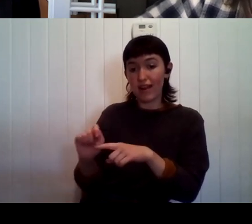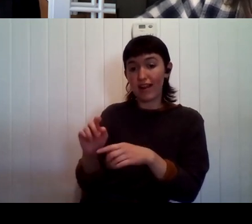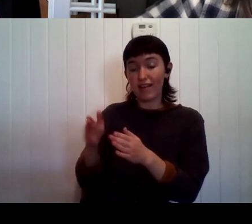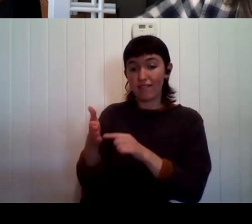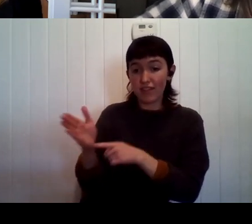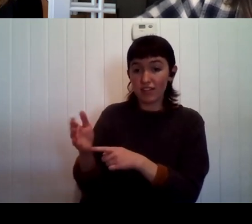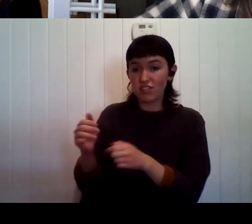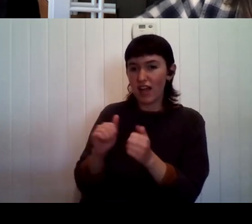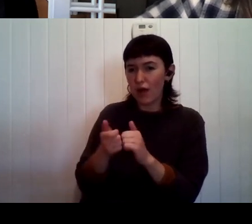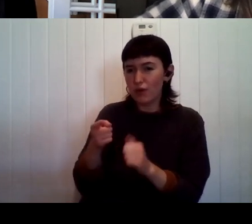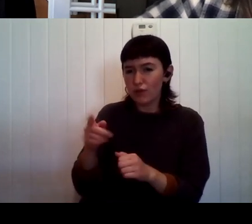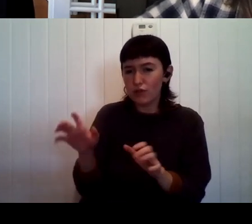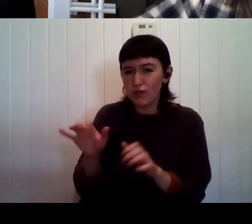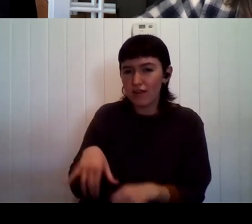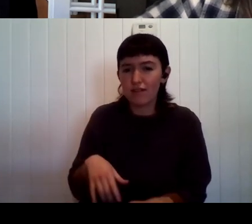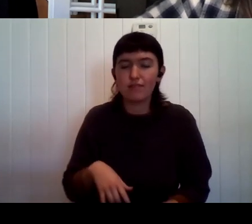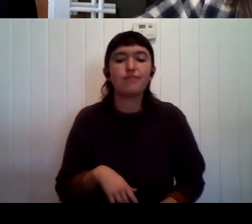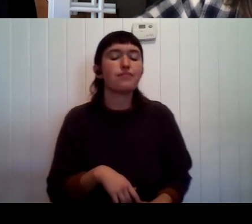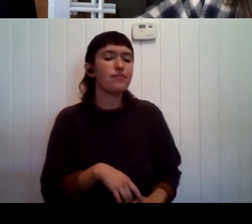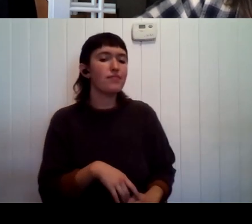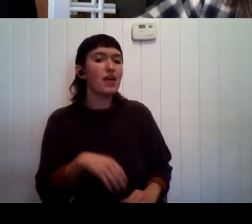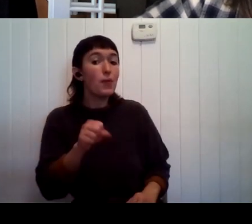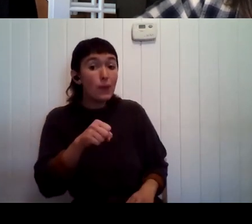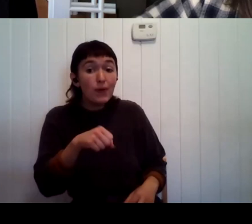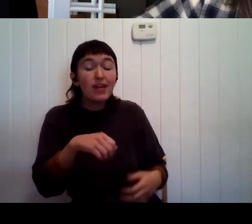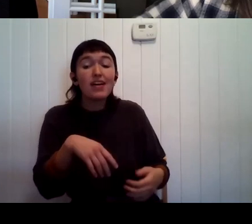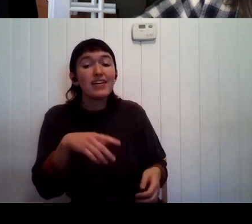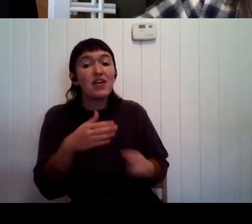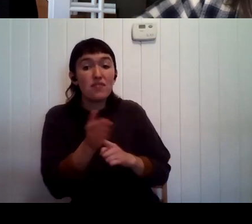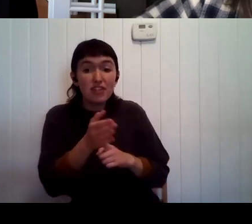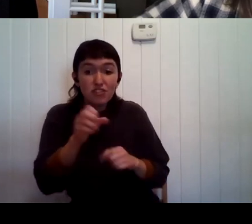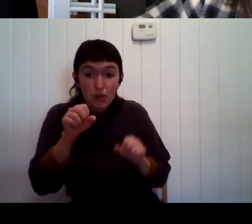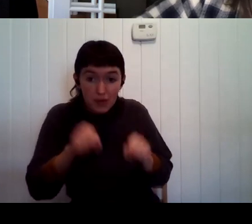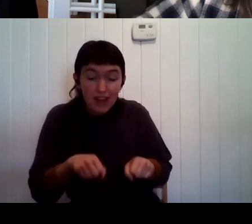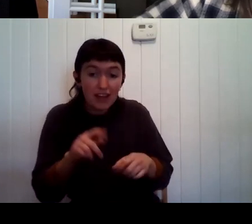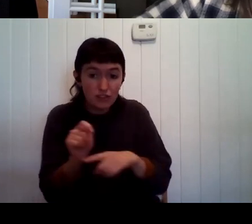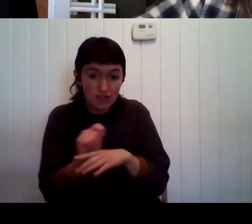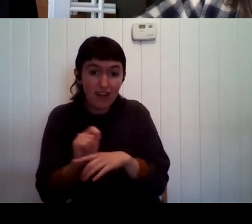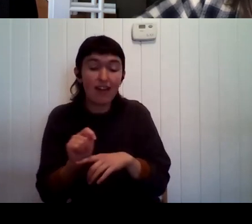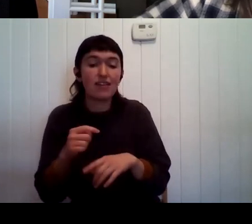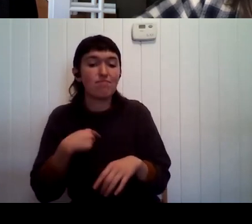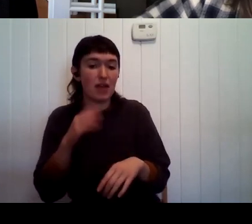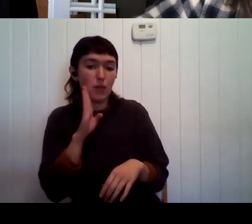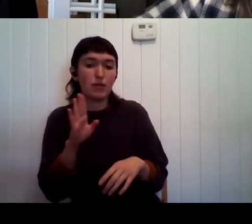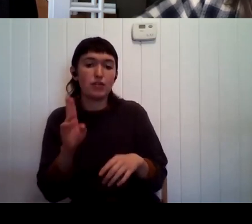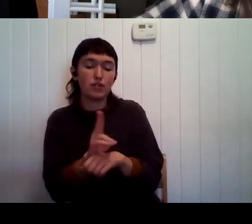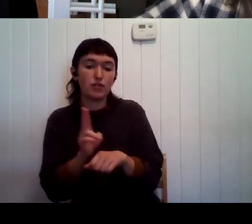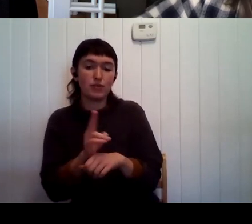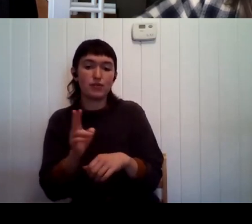I would do it with food as a training source. But yeah, you can have them,